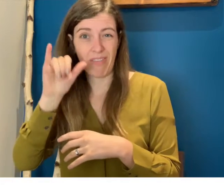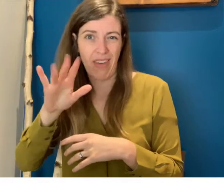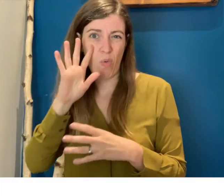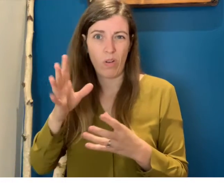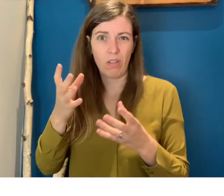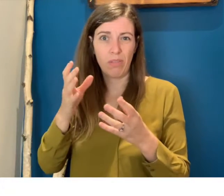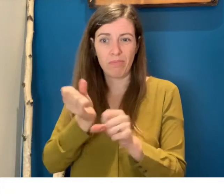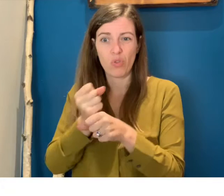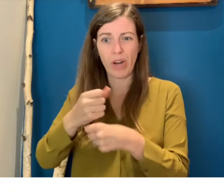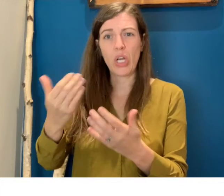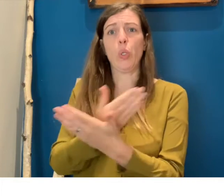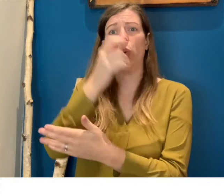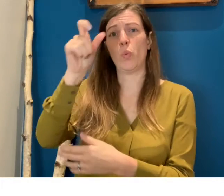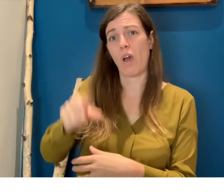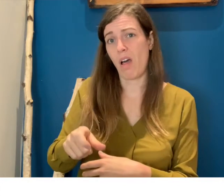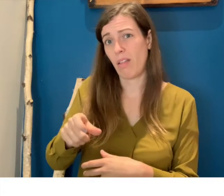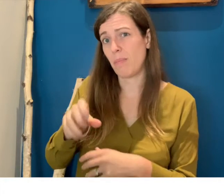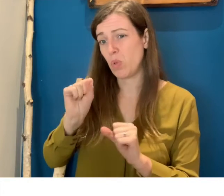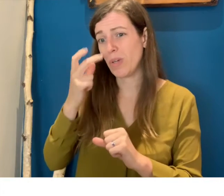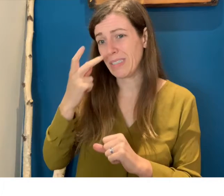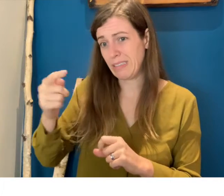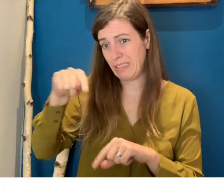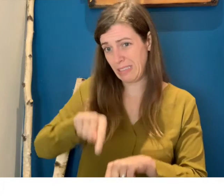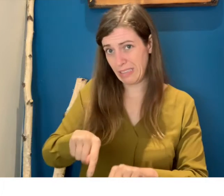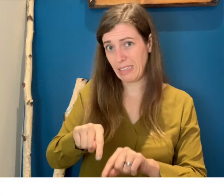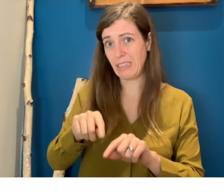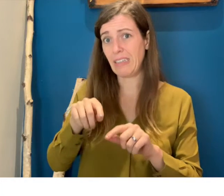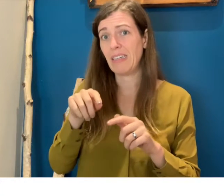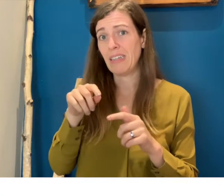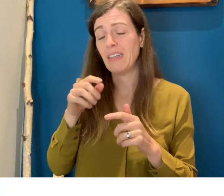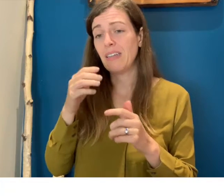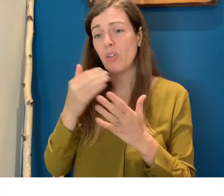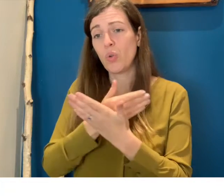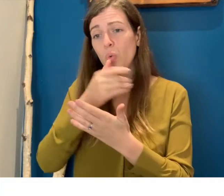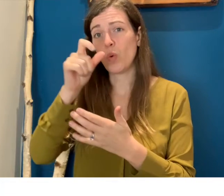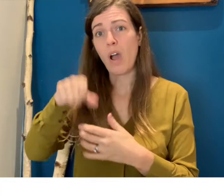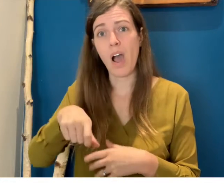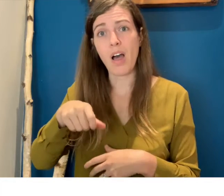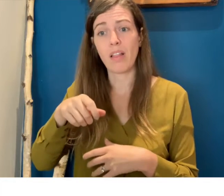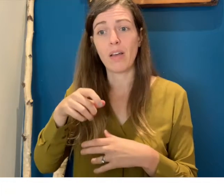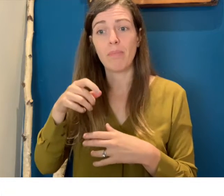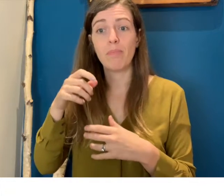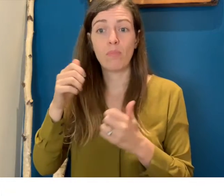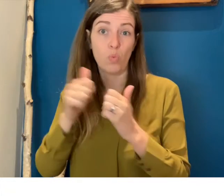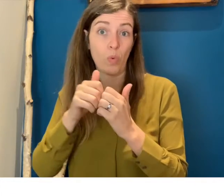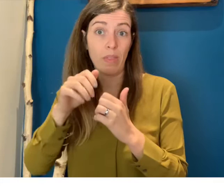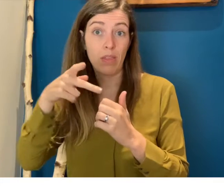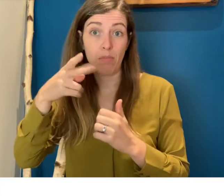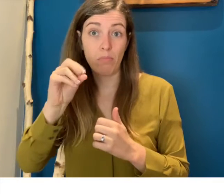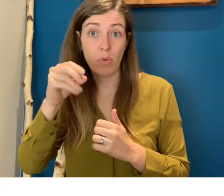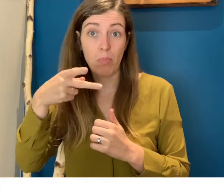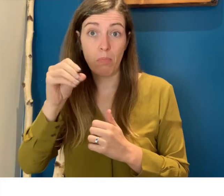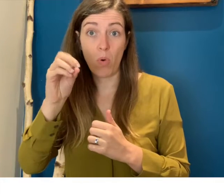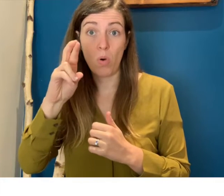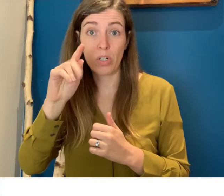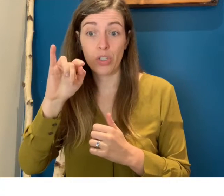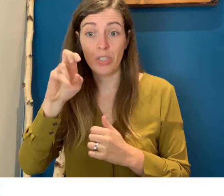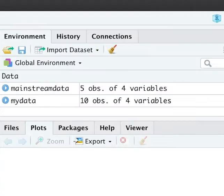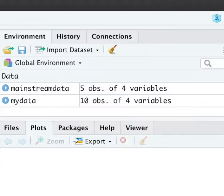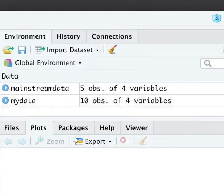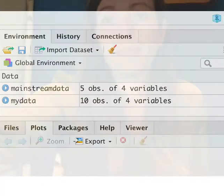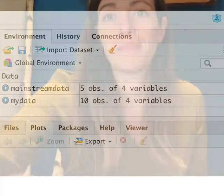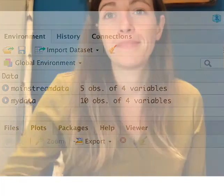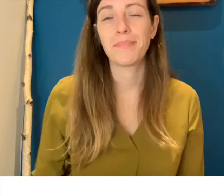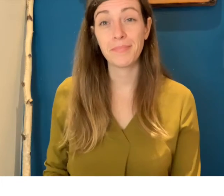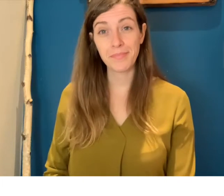by 100. And that will create a new column there that you can see in the console that gives you the proportions.